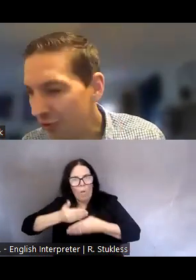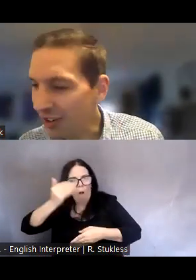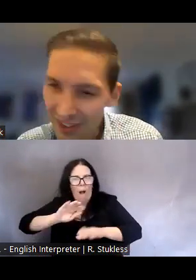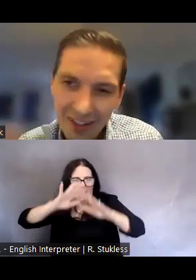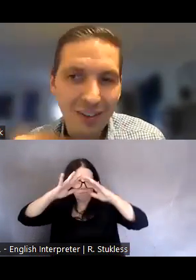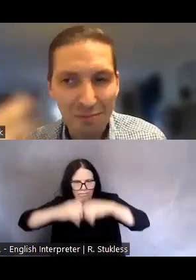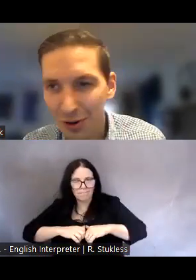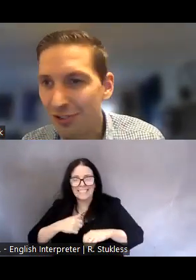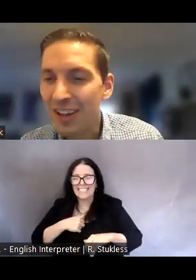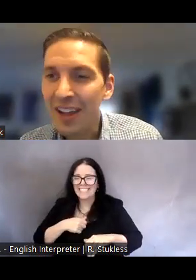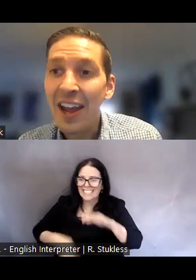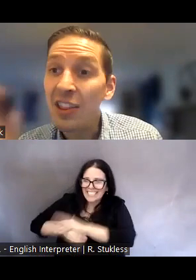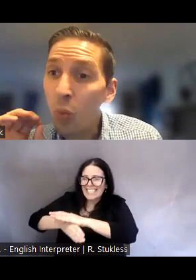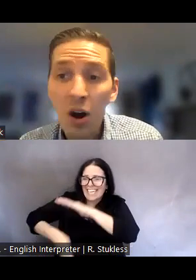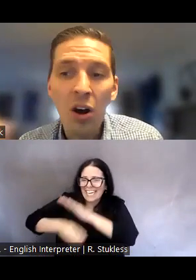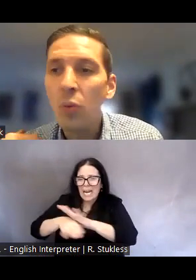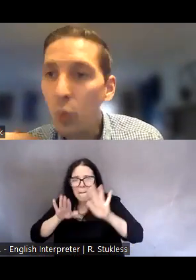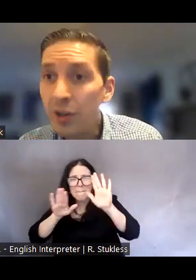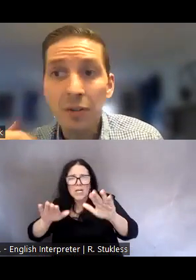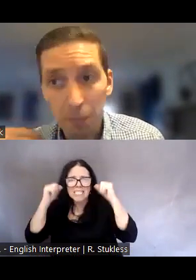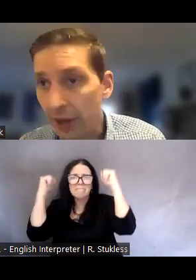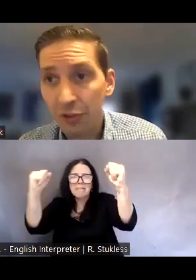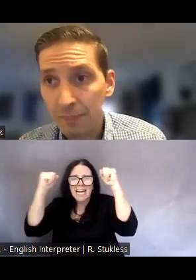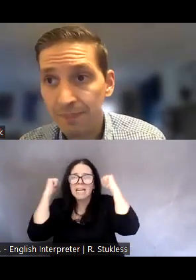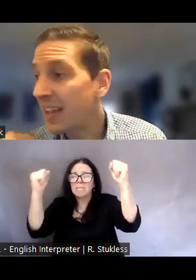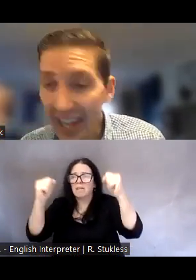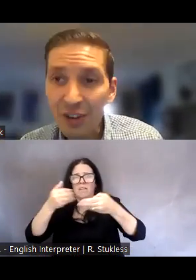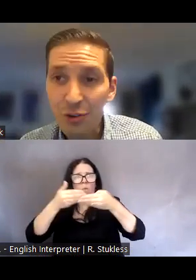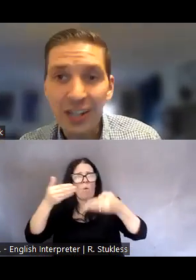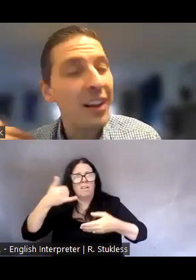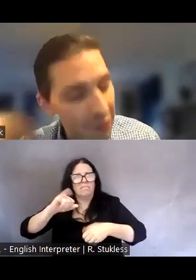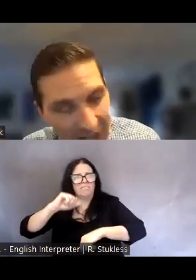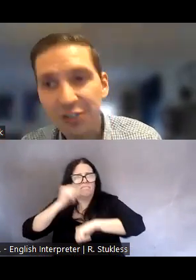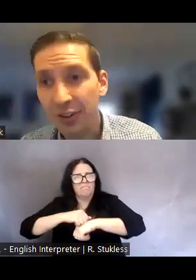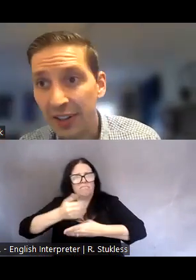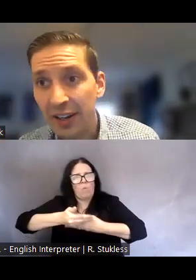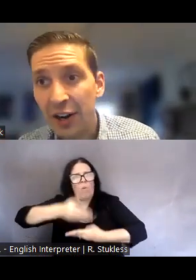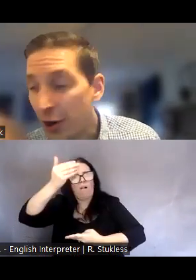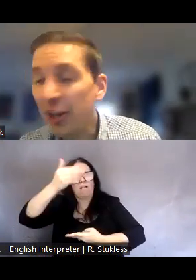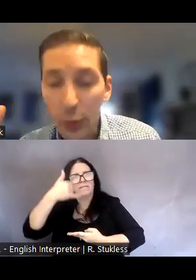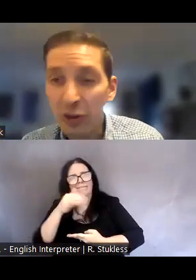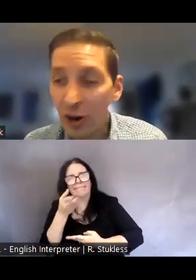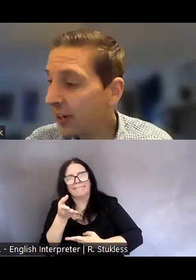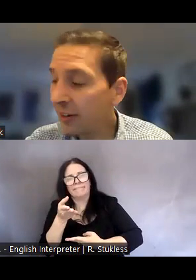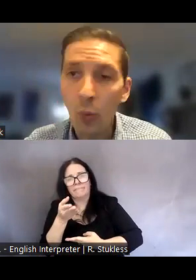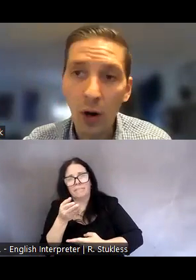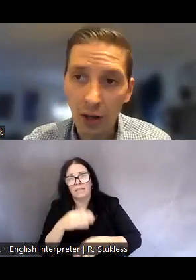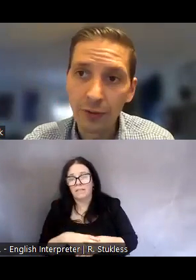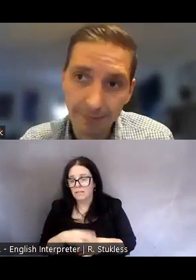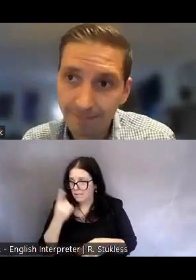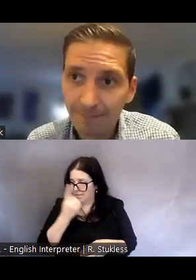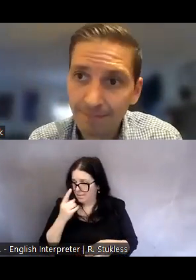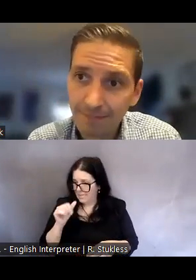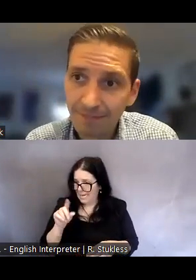you pushed, you kicked, you pushed, and the wall wouldn't budge. Andrea, eventually, are you going to quit trying to knock that